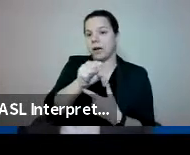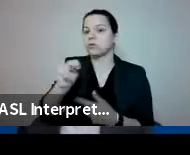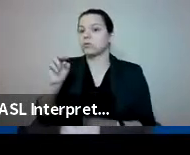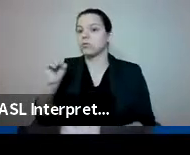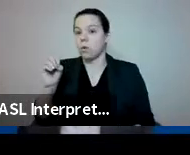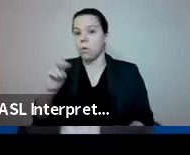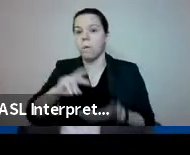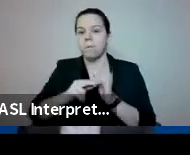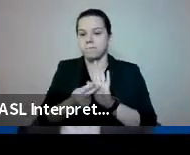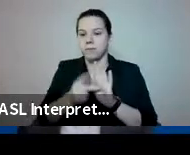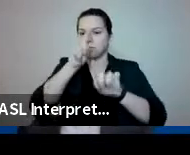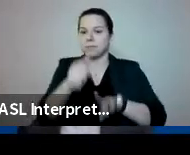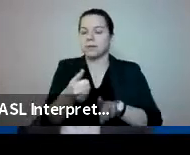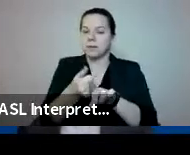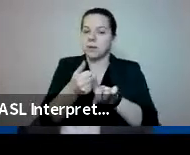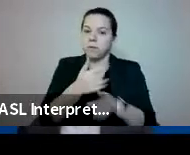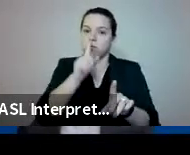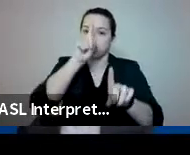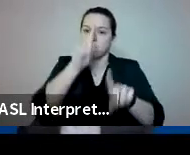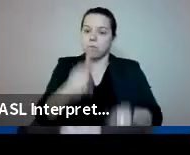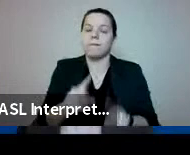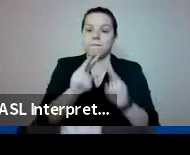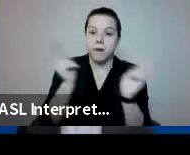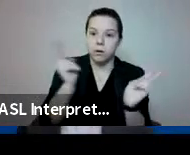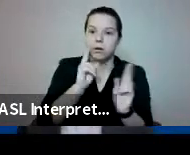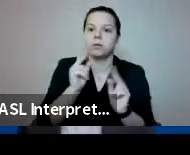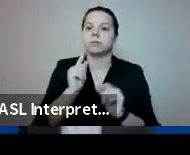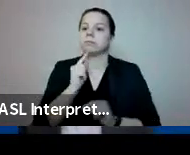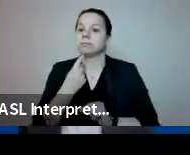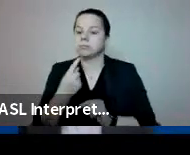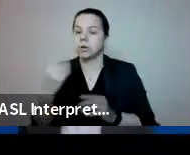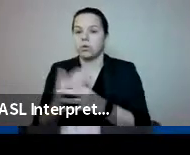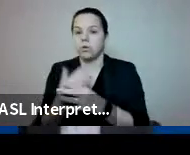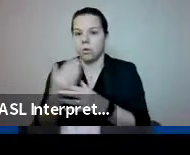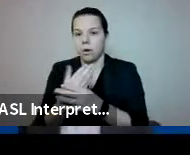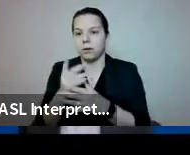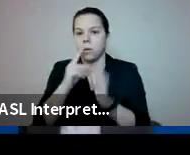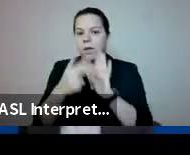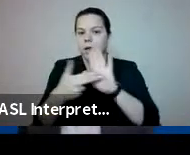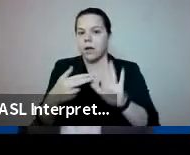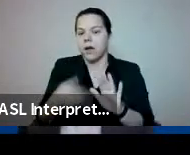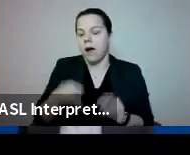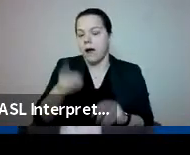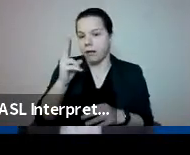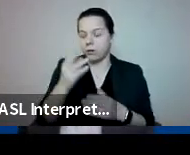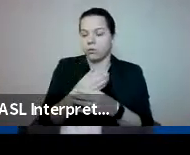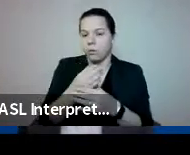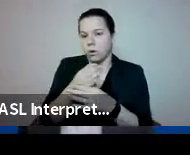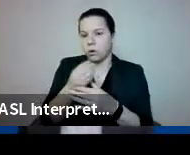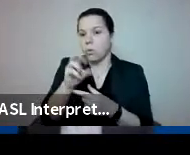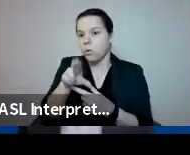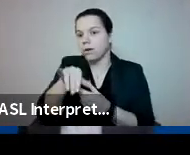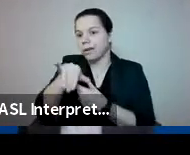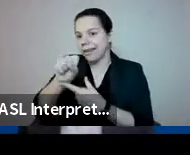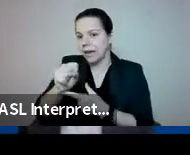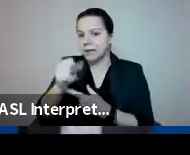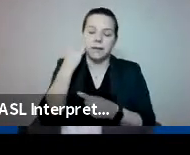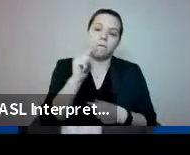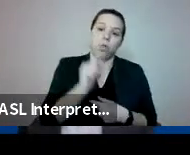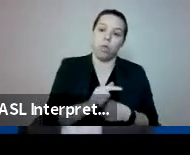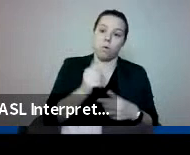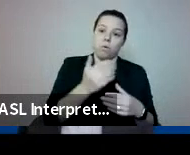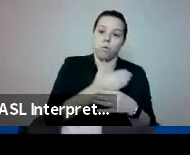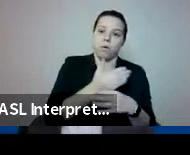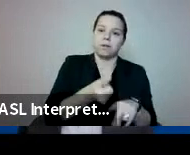respondents reporting very or extremely annoyed were classified as being highly annoyed, or yes, and those who reported a lower annoyance